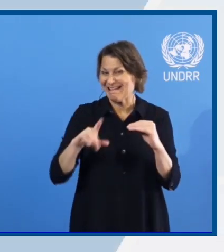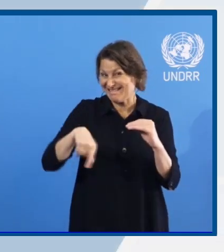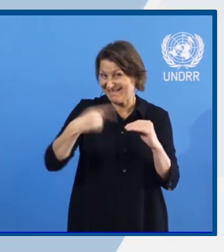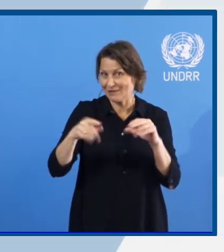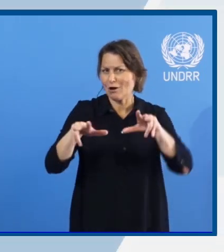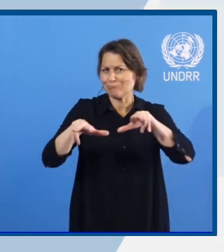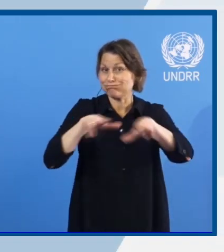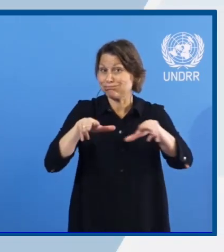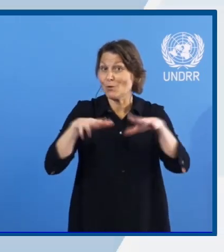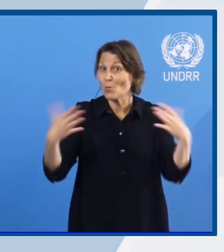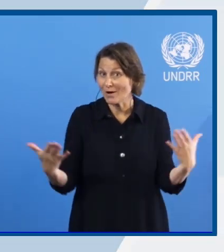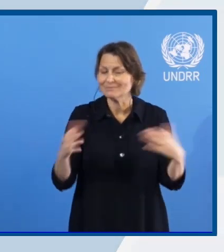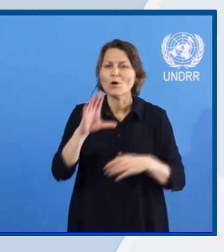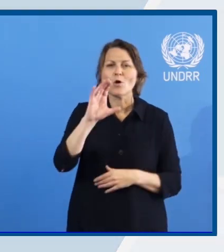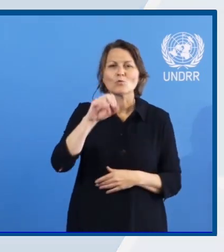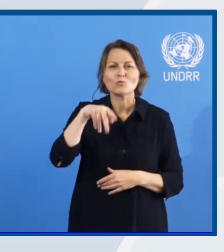building towards